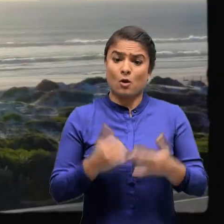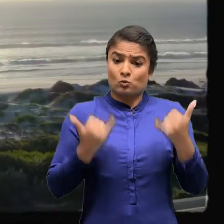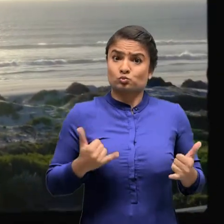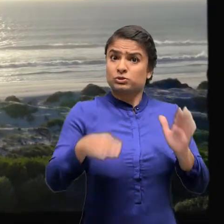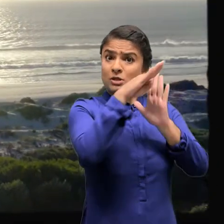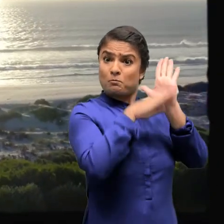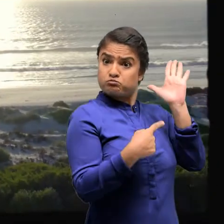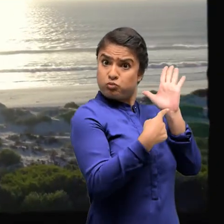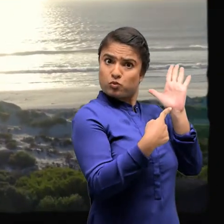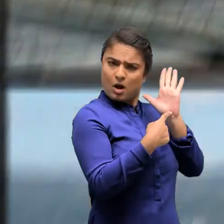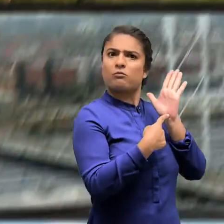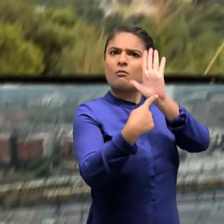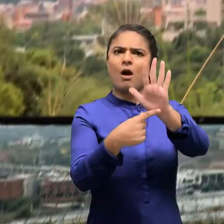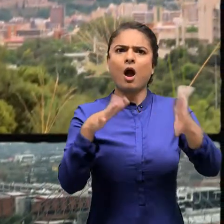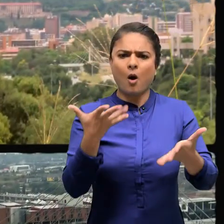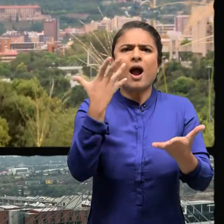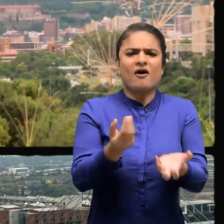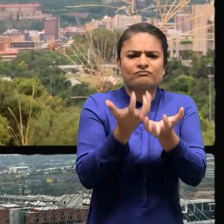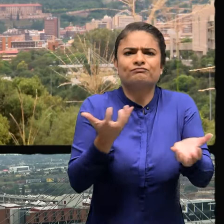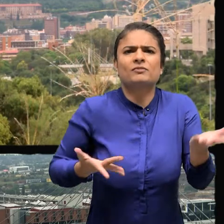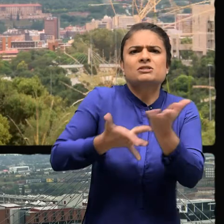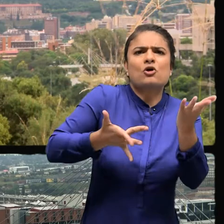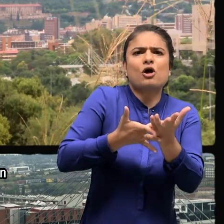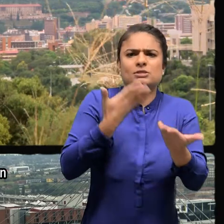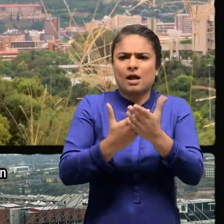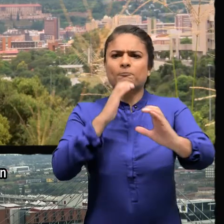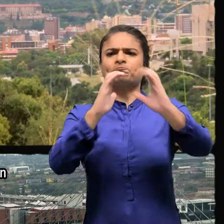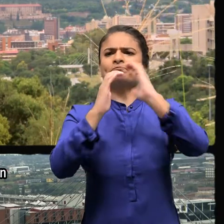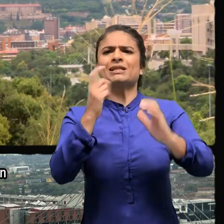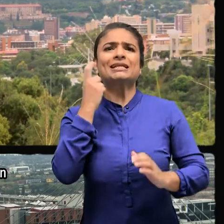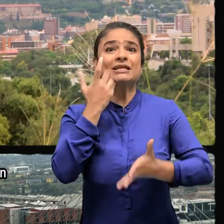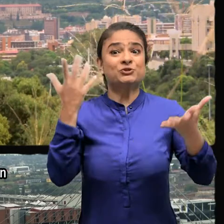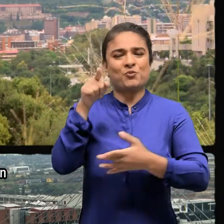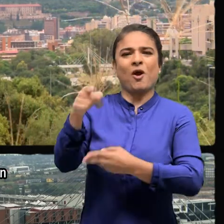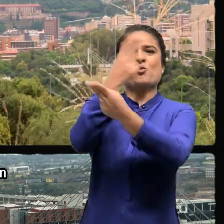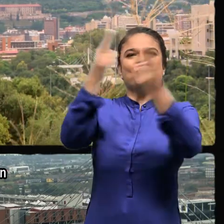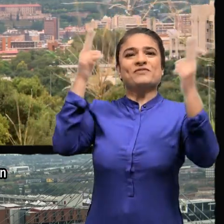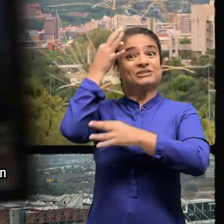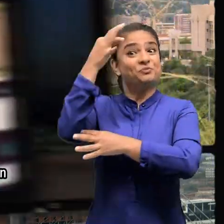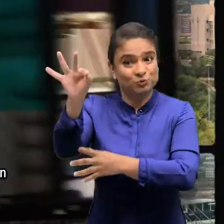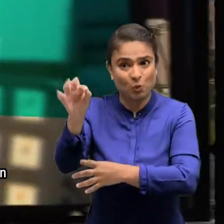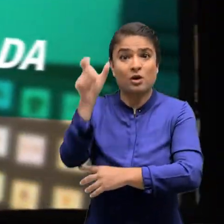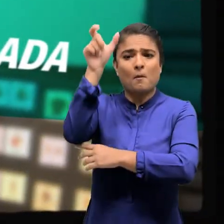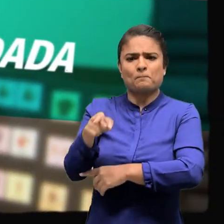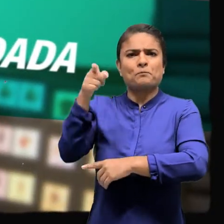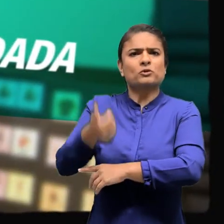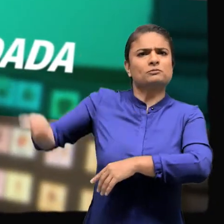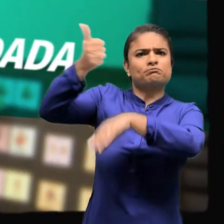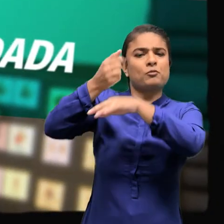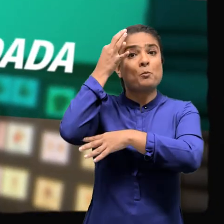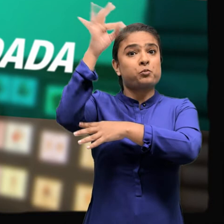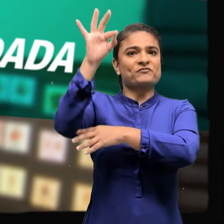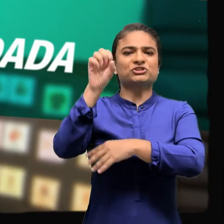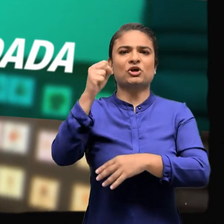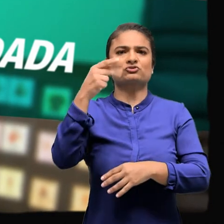In today's program, we visit the Center for Augmentative and Alternative Communication at the University of Pretoria, where we will meet